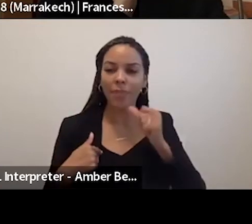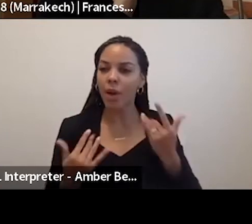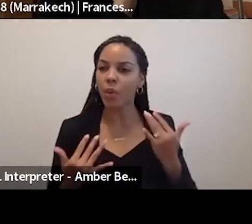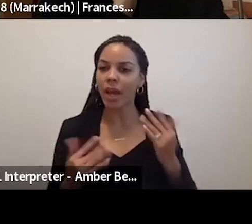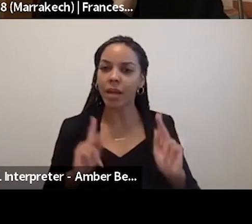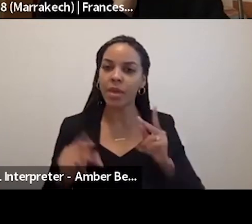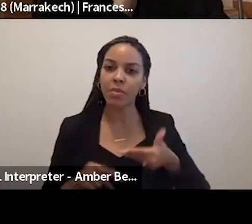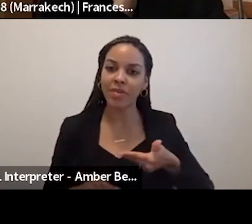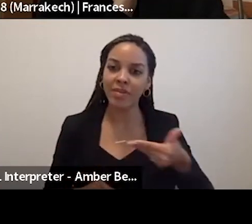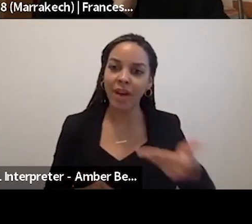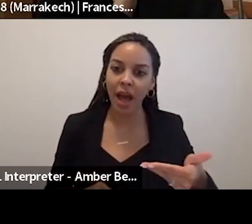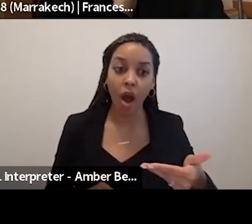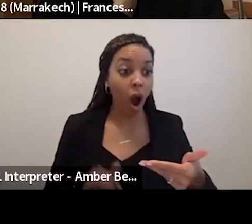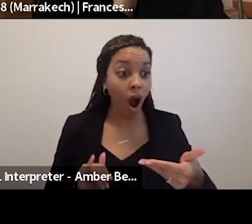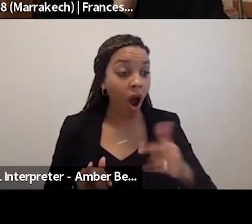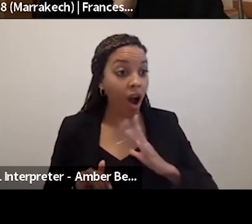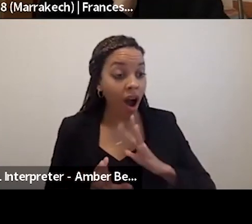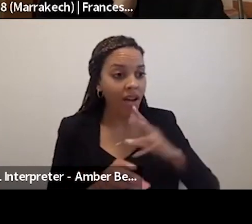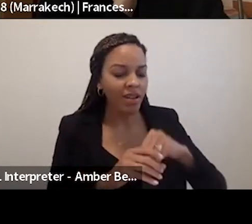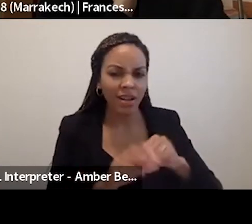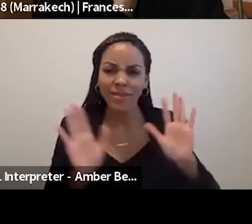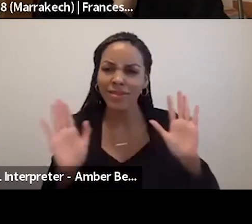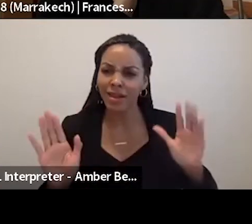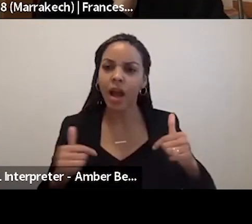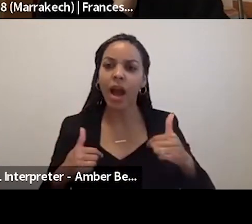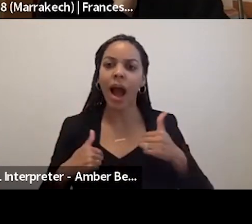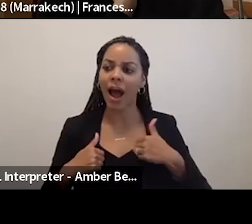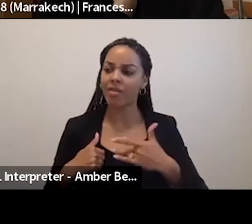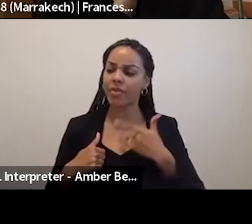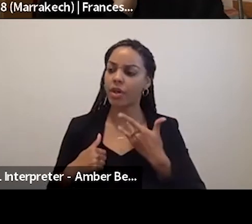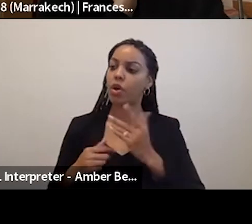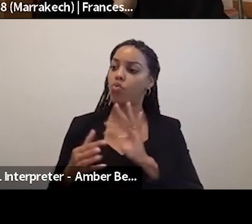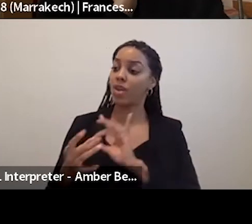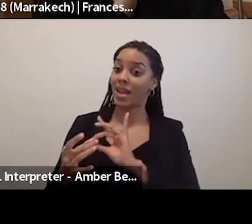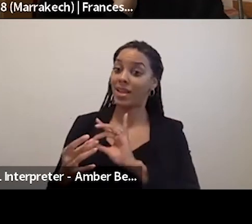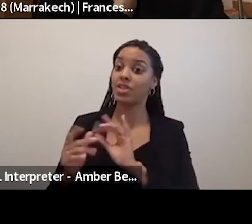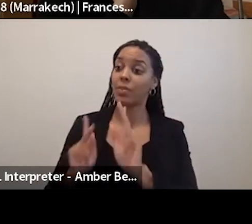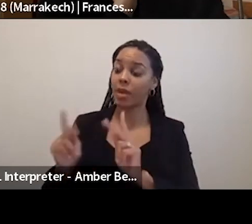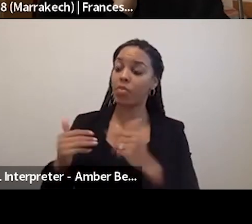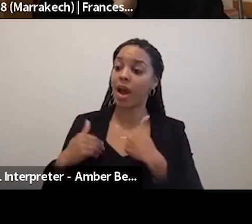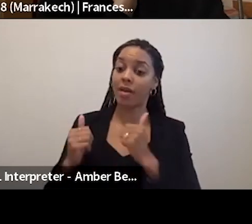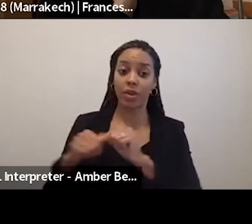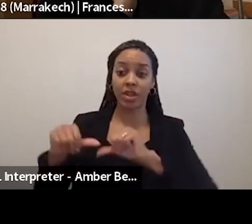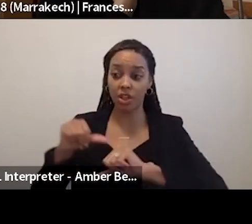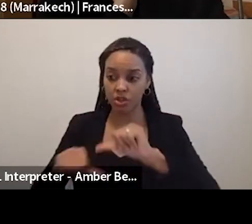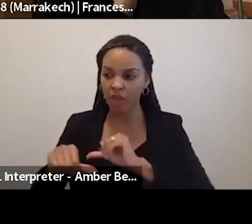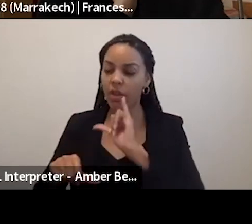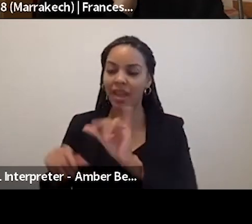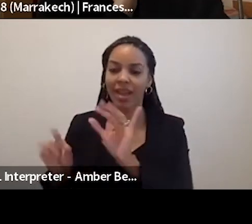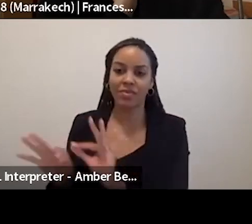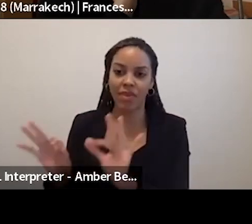table, but simply saying that the relationships that artists have with each other are more valuable than the institutions that